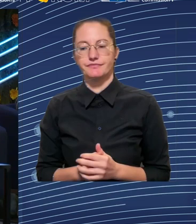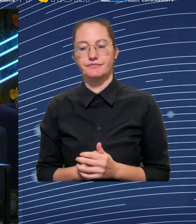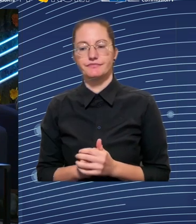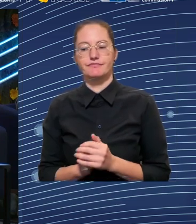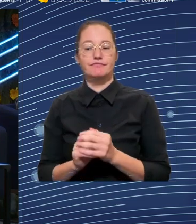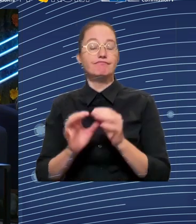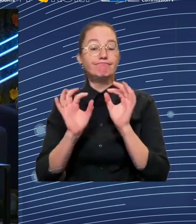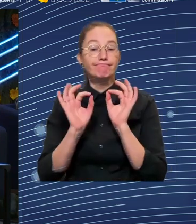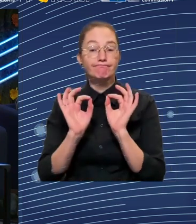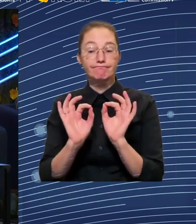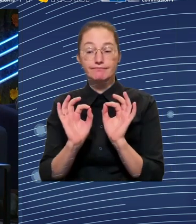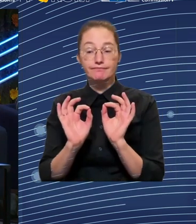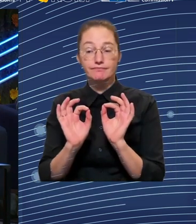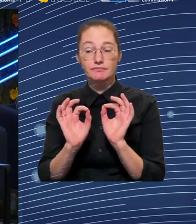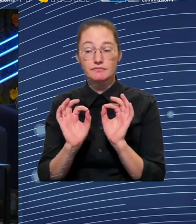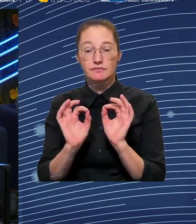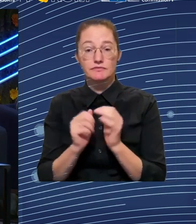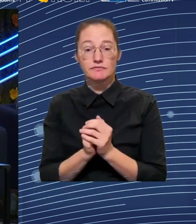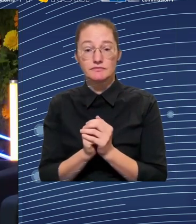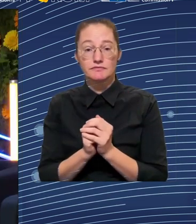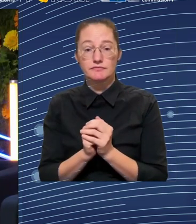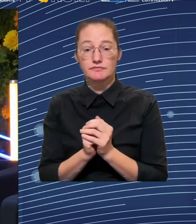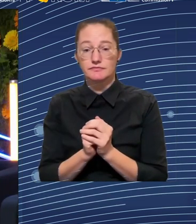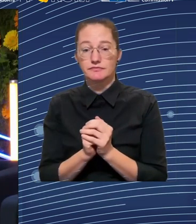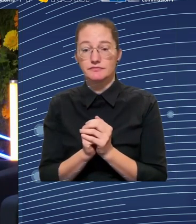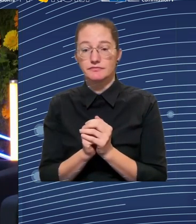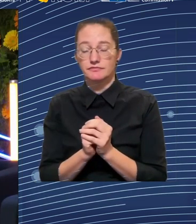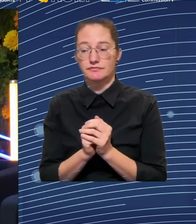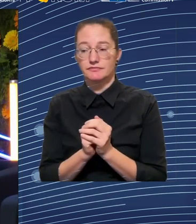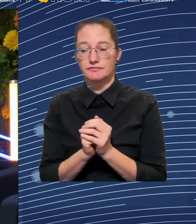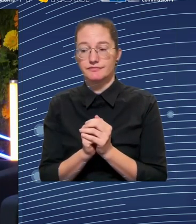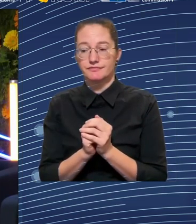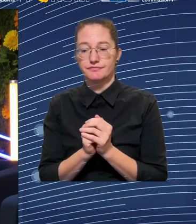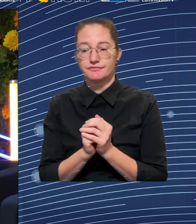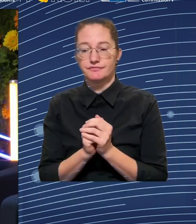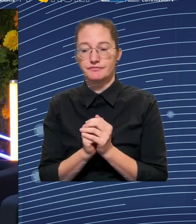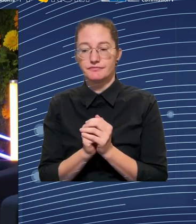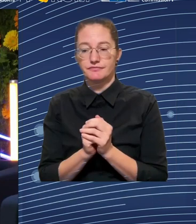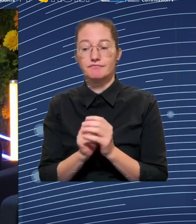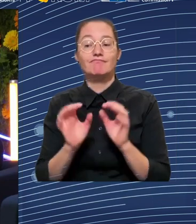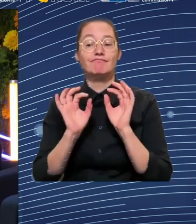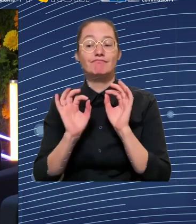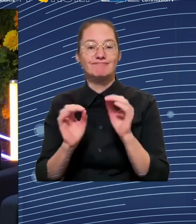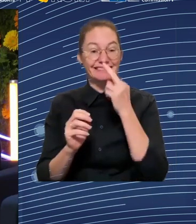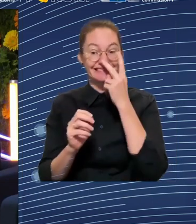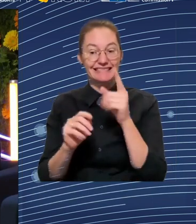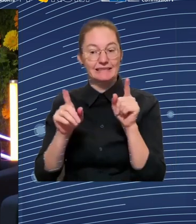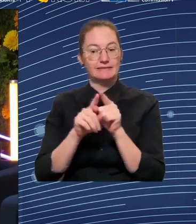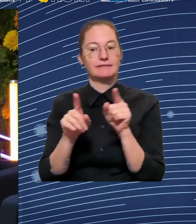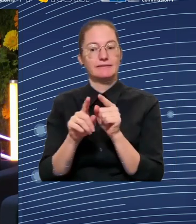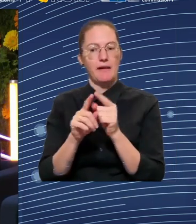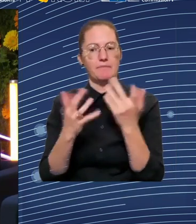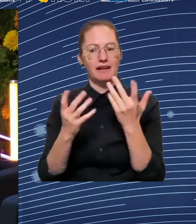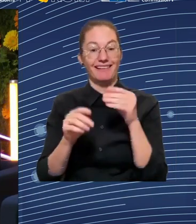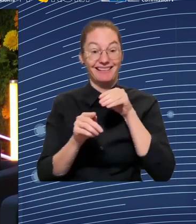on working conditions in that sector. Thank you. Maud, I'd like